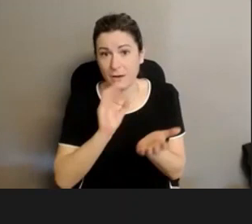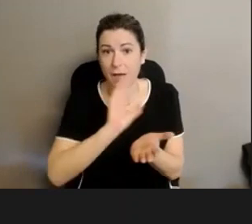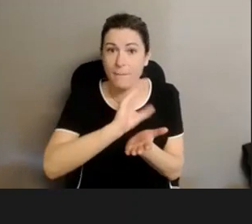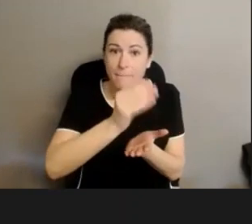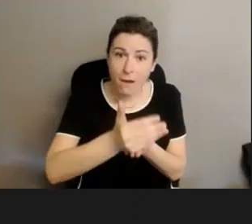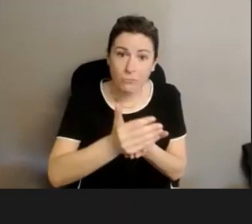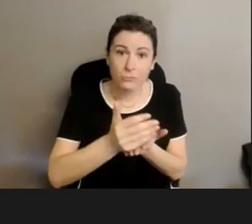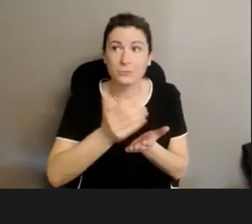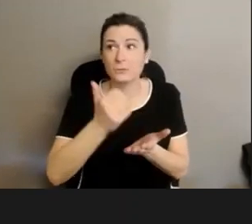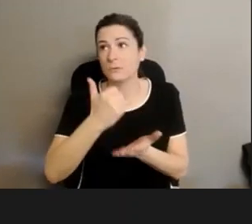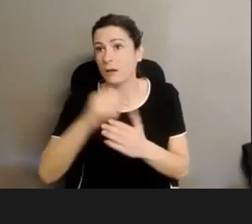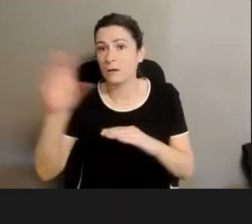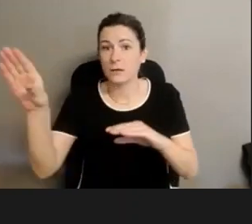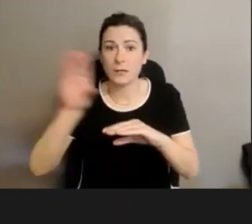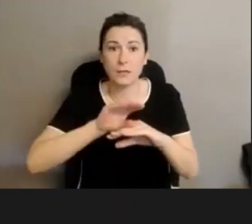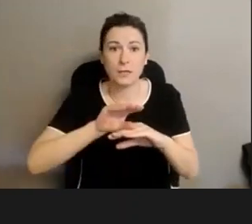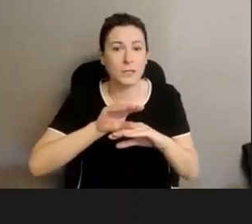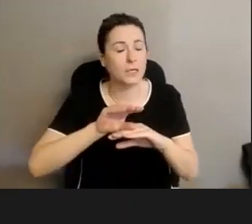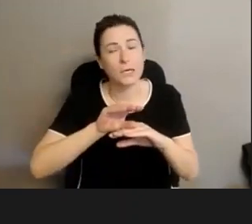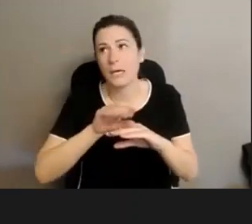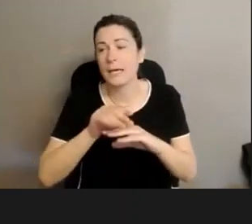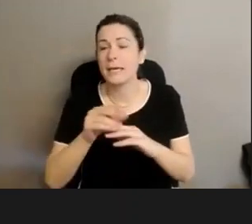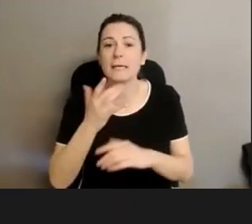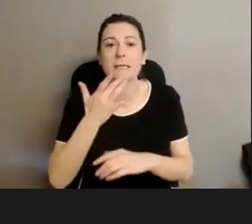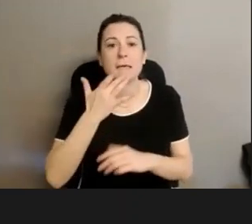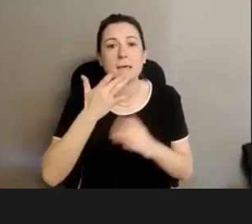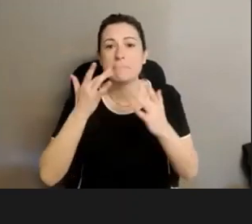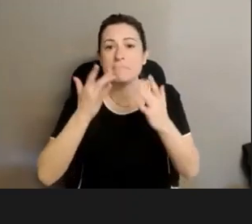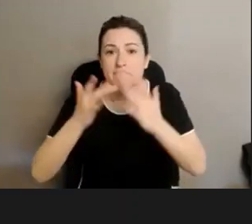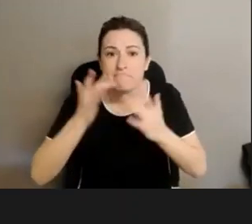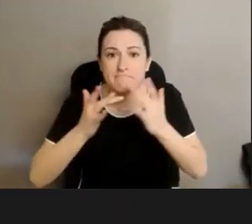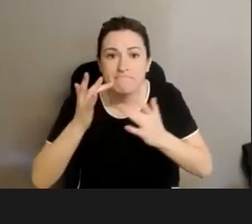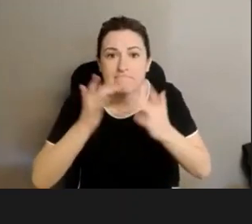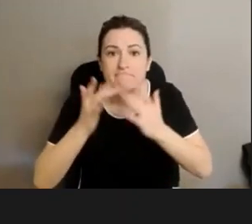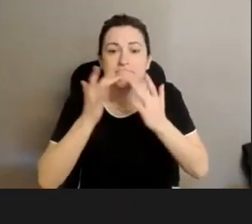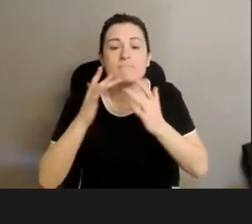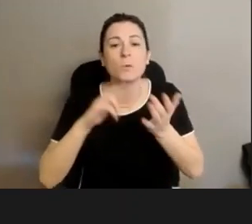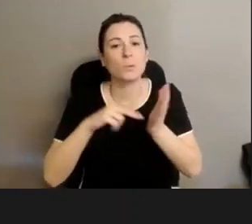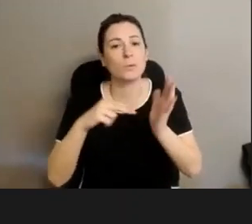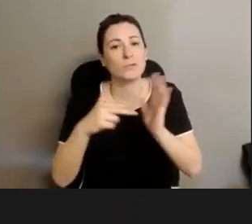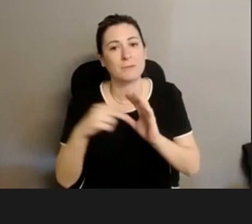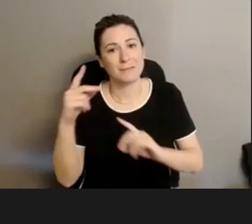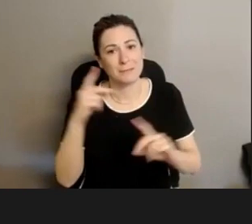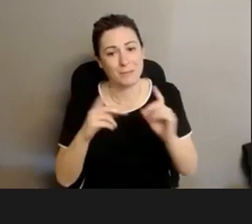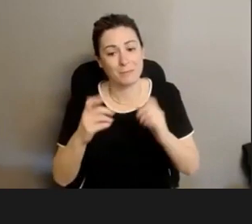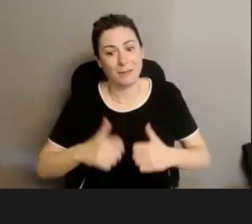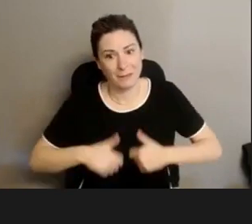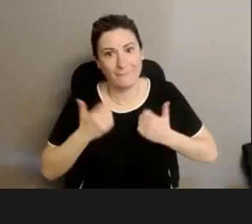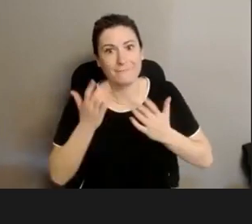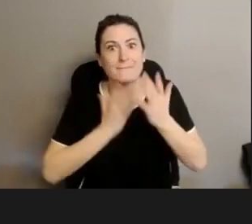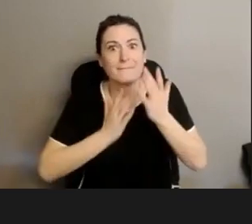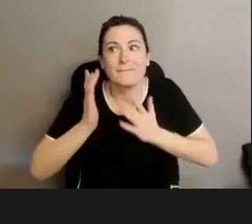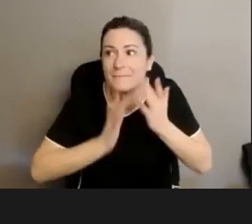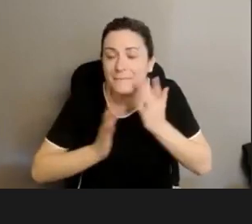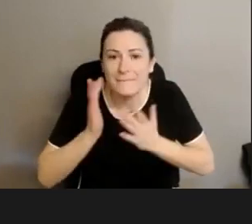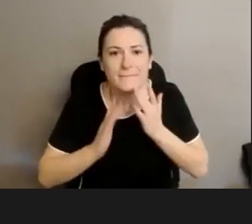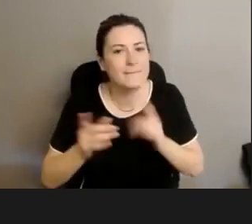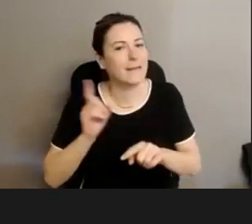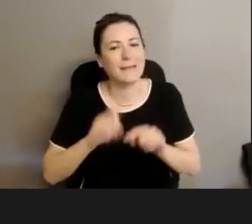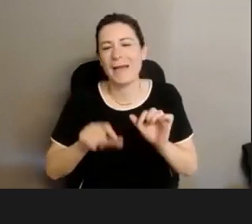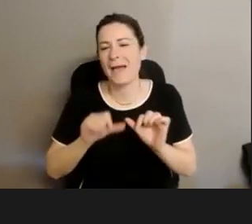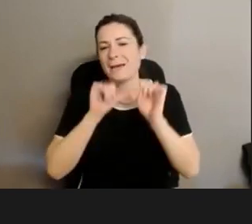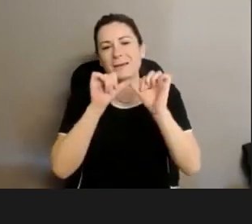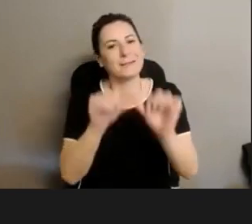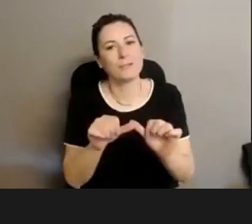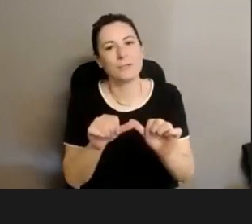situation that lives are simply untenable the way it's set up. So, you know, we know in BC that the